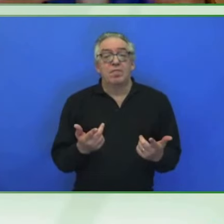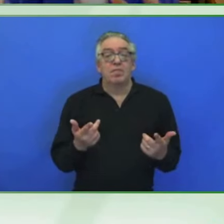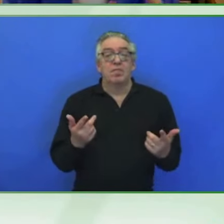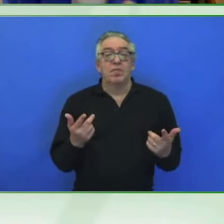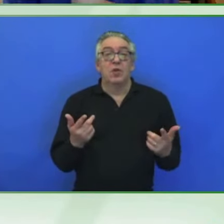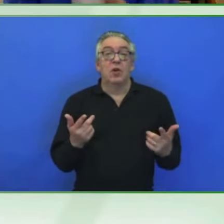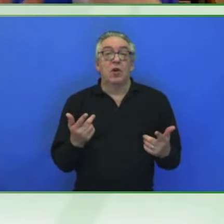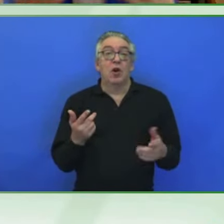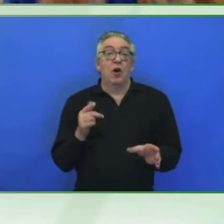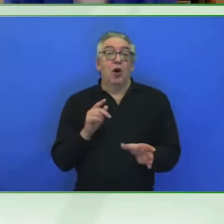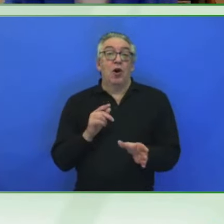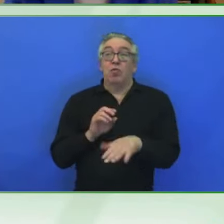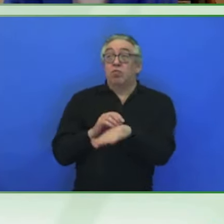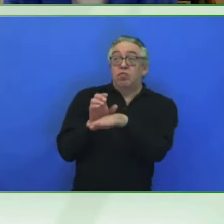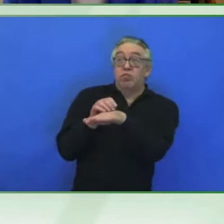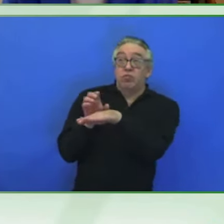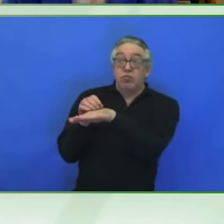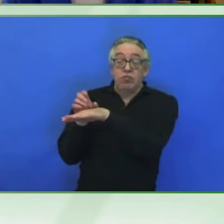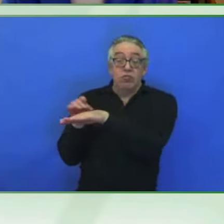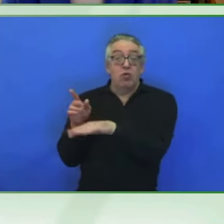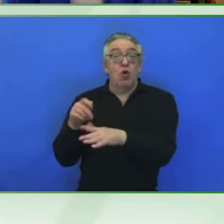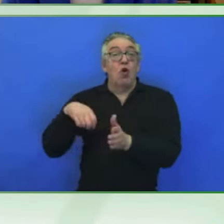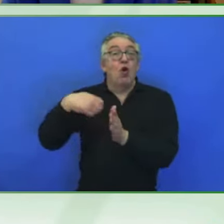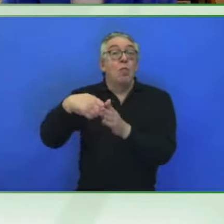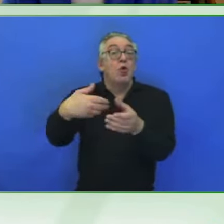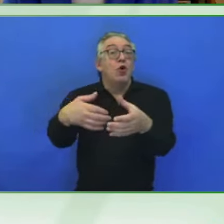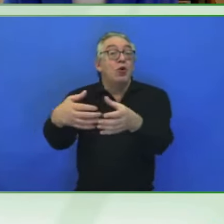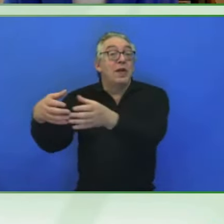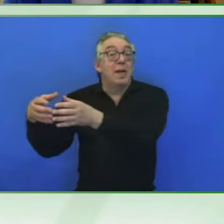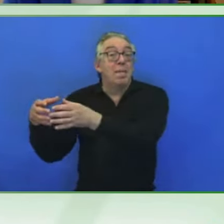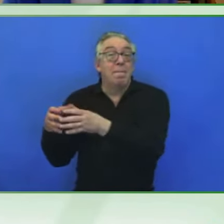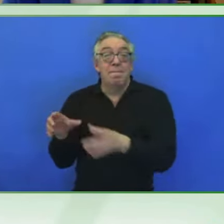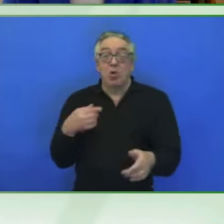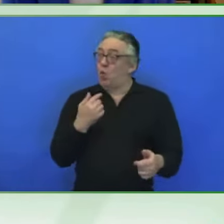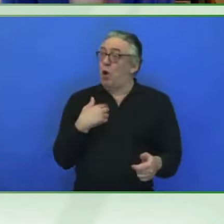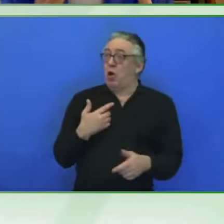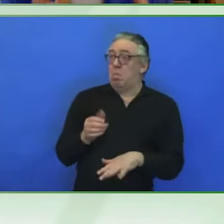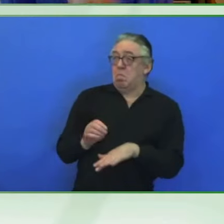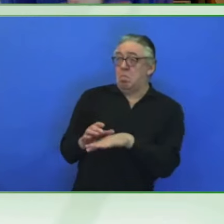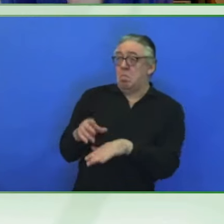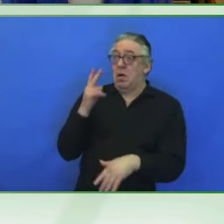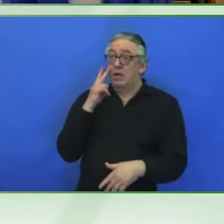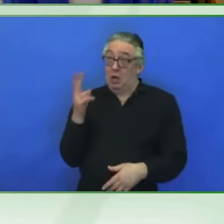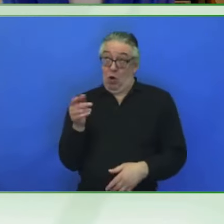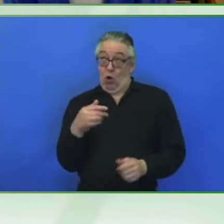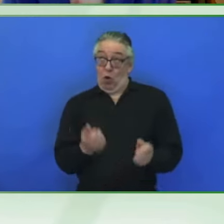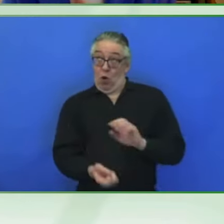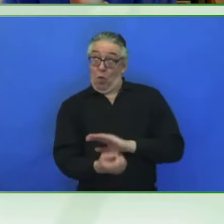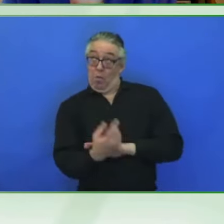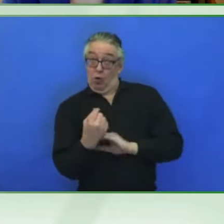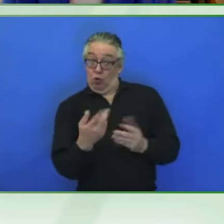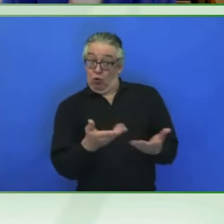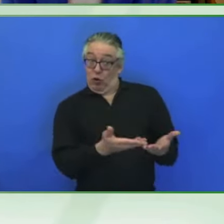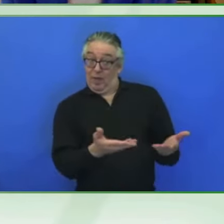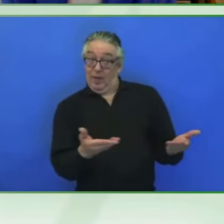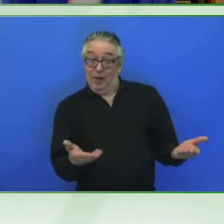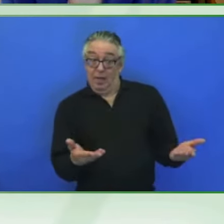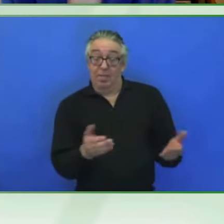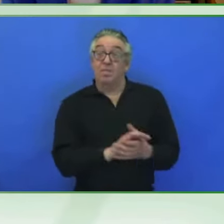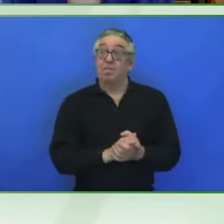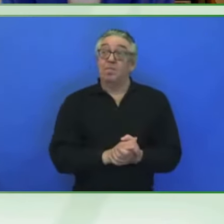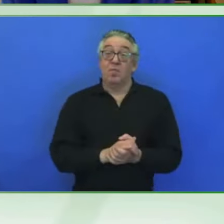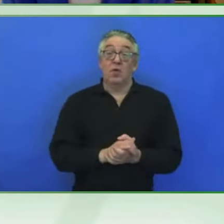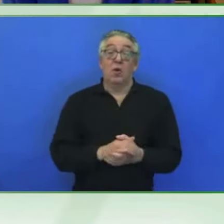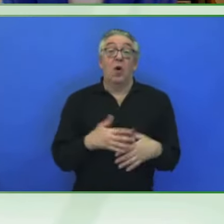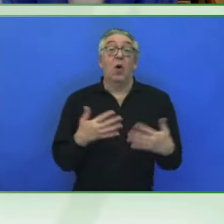additional considerations and opportunities. We link TFL to new legislation, innovation and